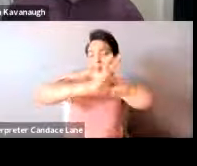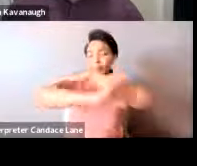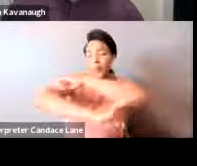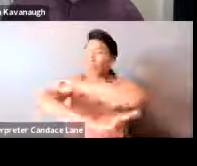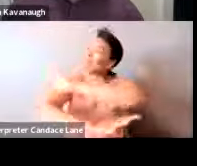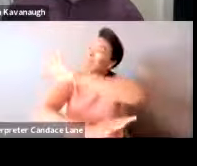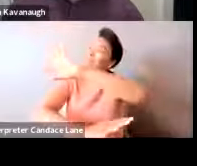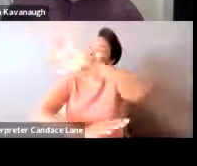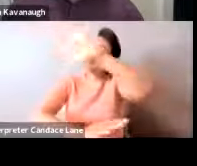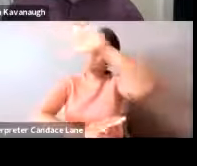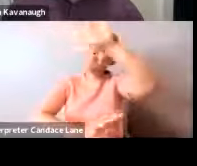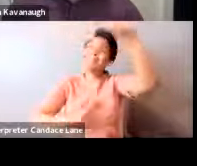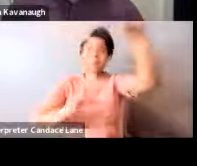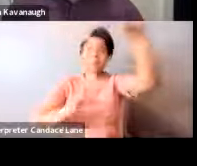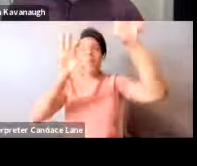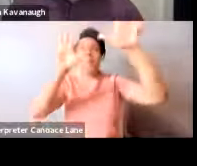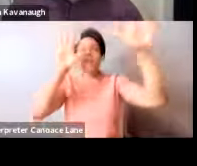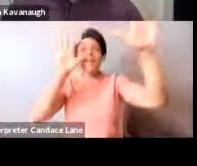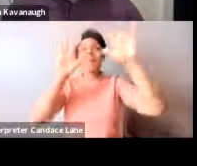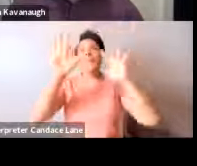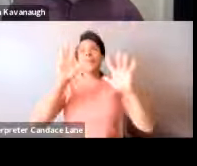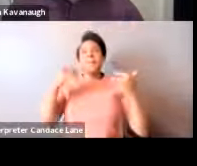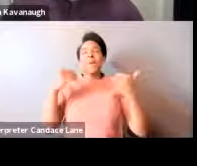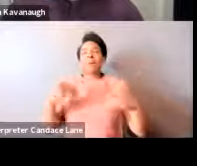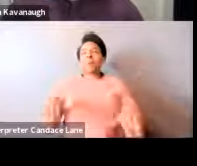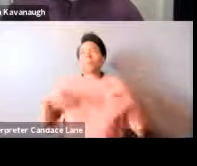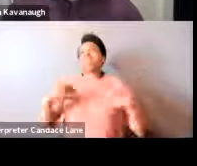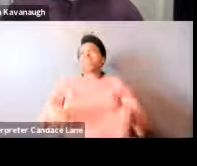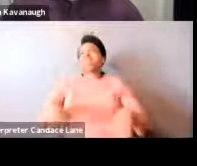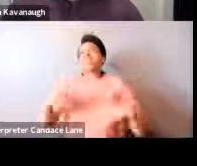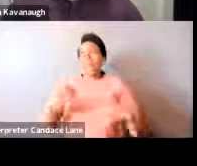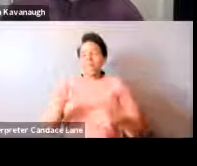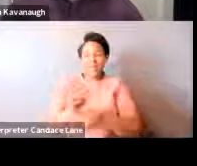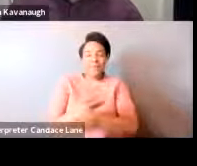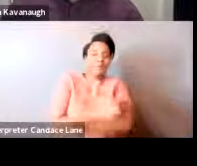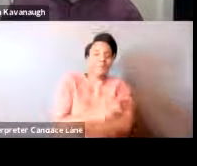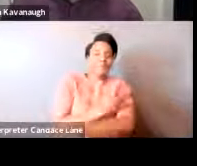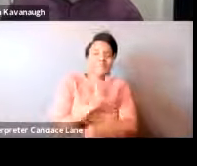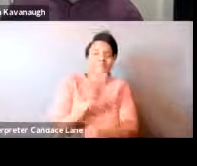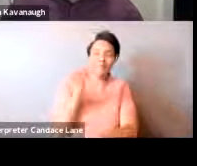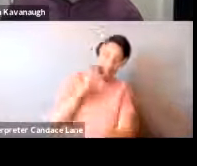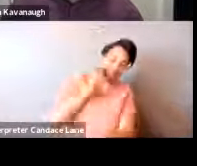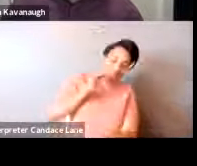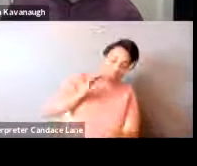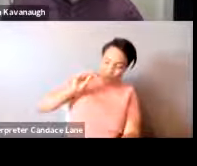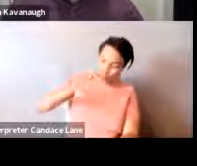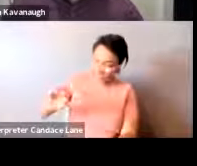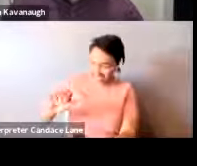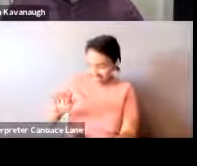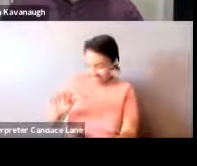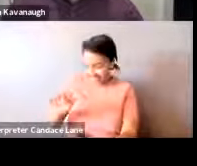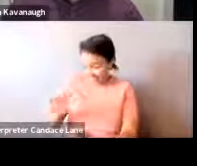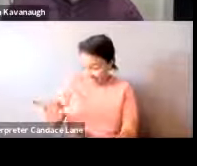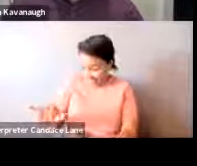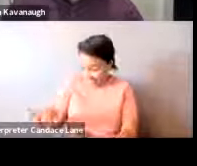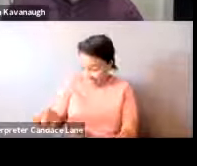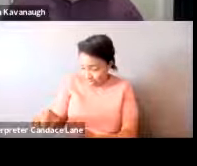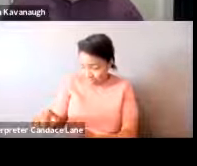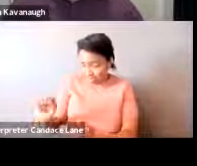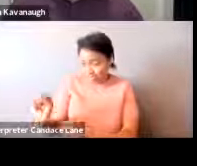over the place. As muses sparkled honey kisses on your beautiful baby girl face,